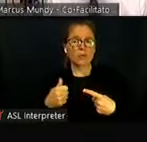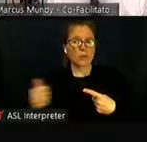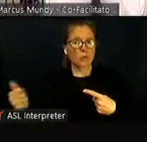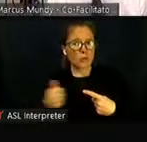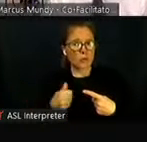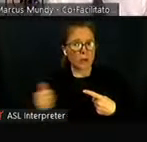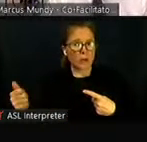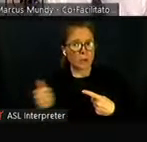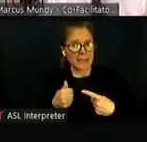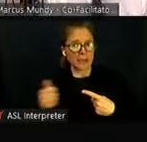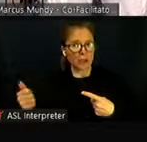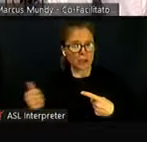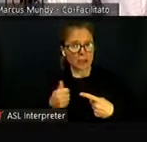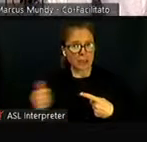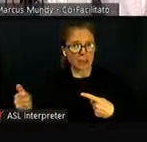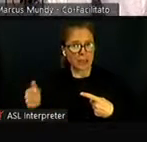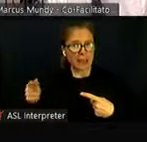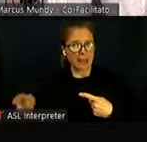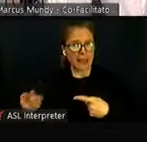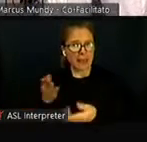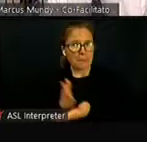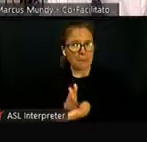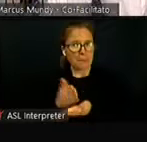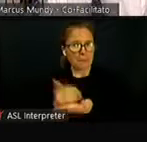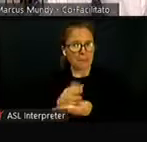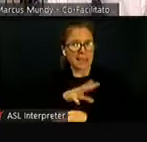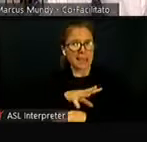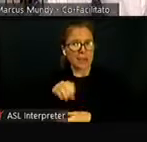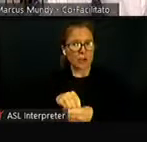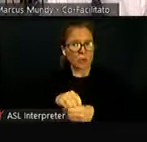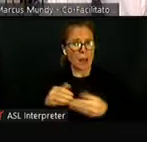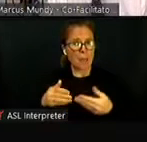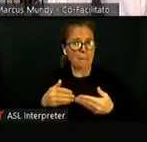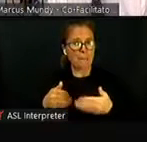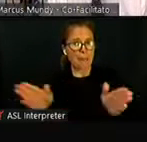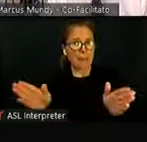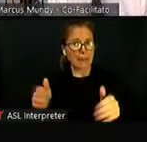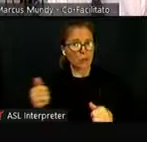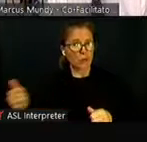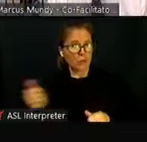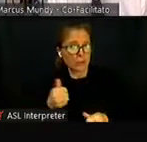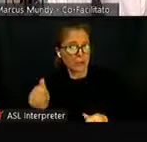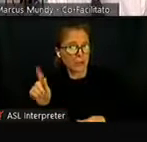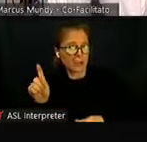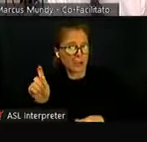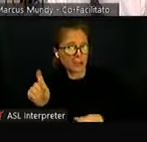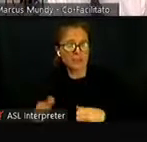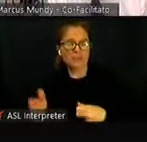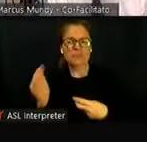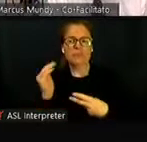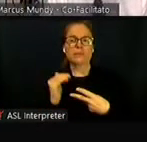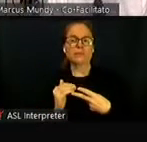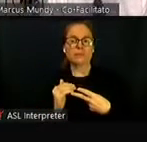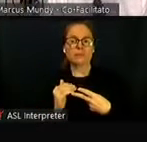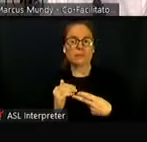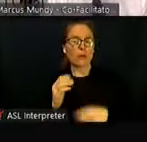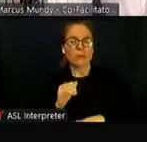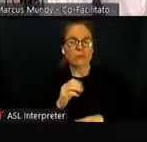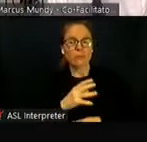transportation part of the budget include public transportation and also